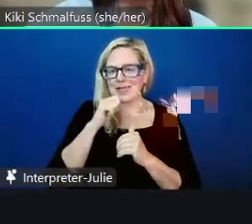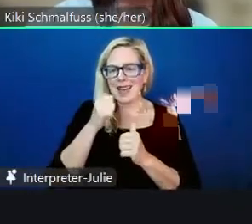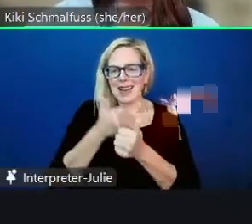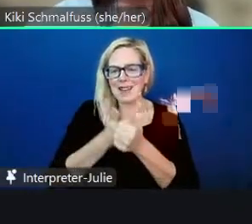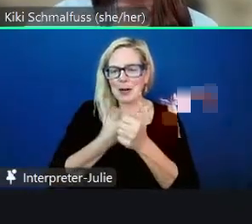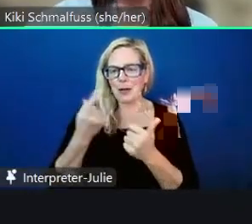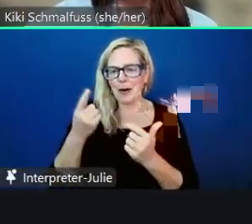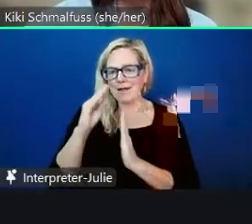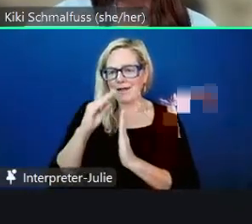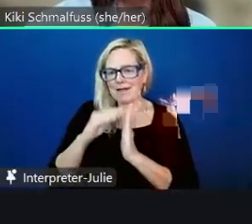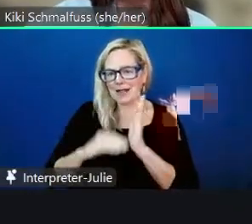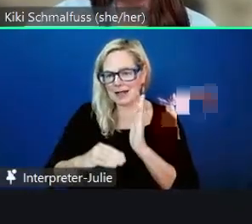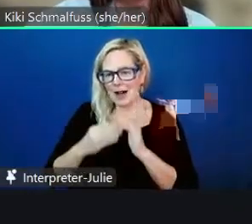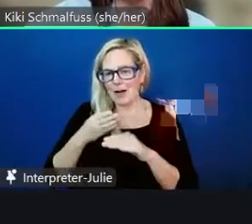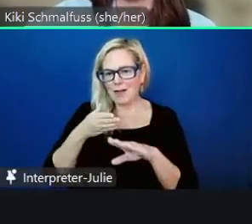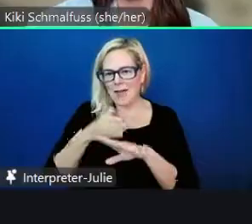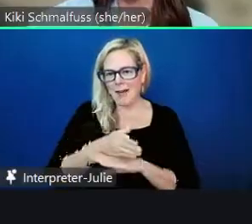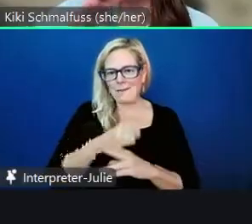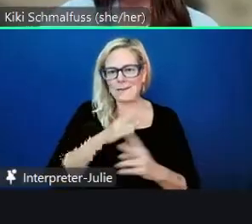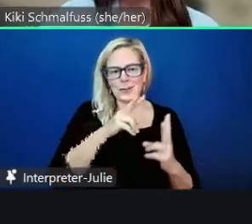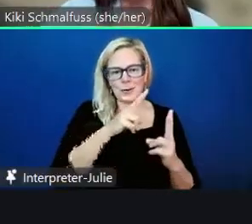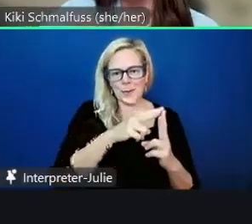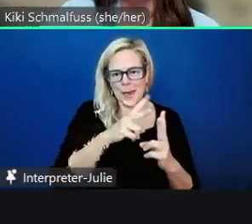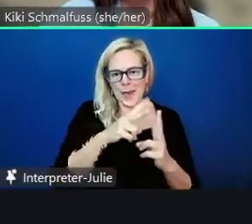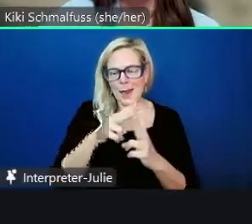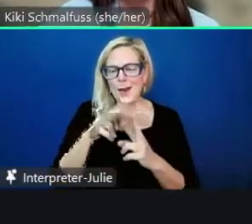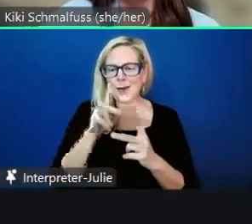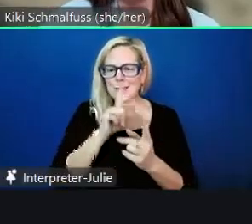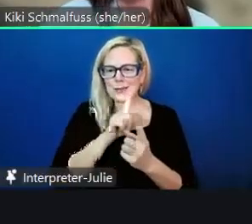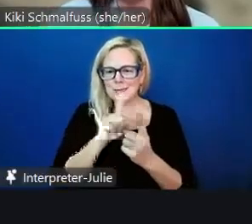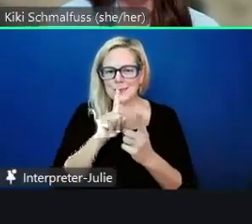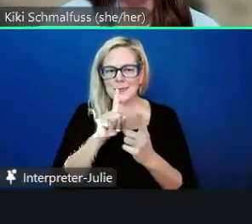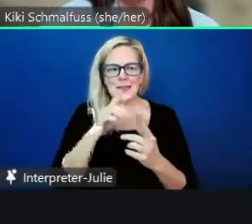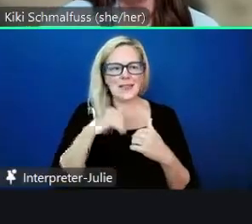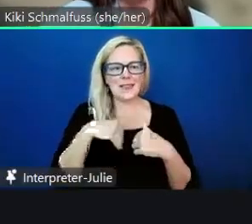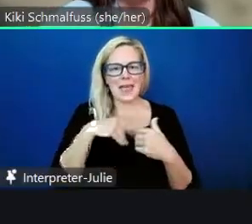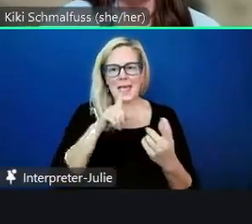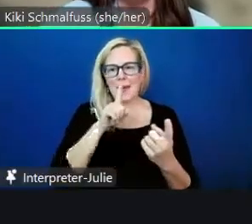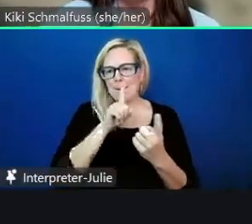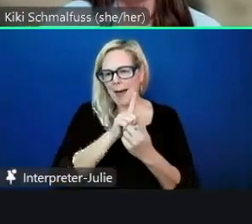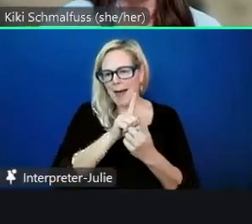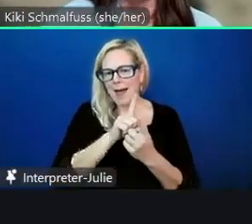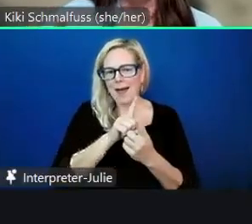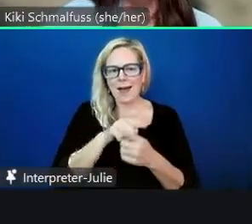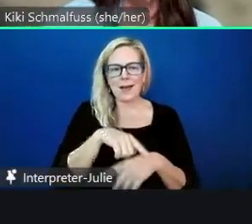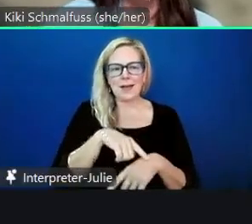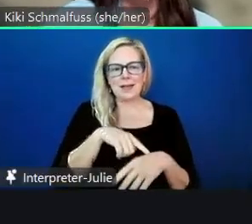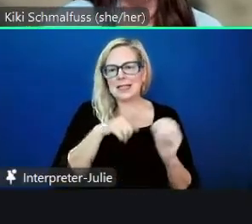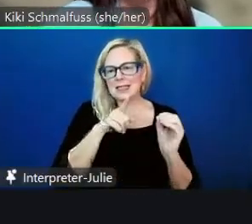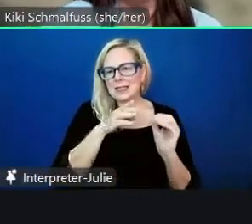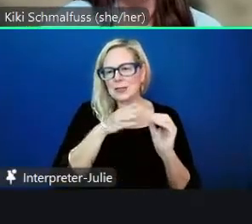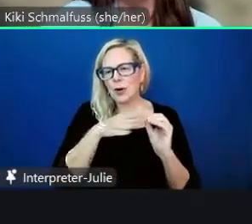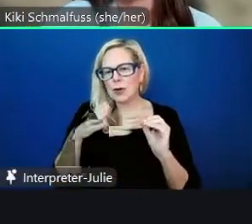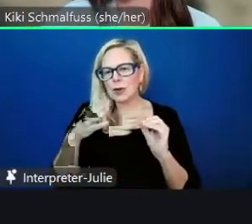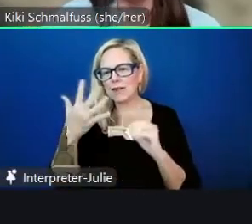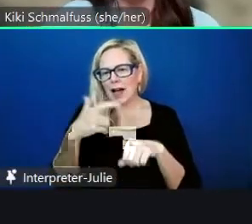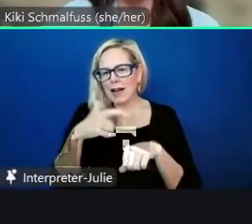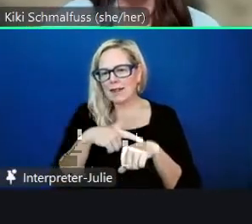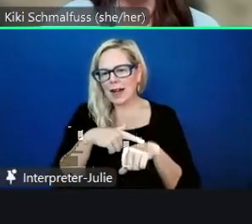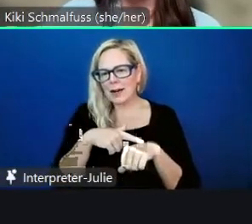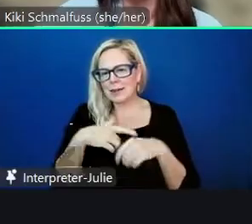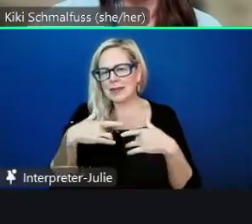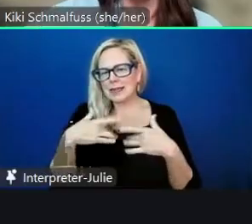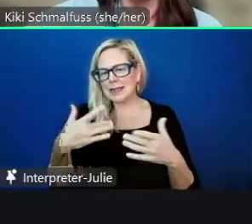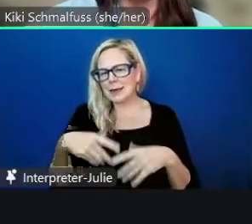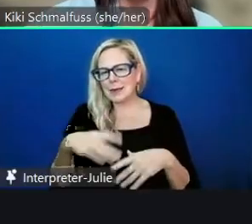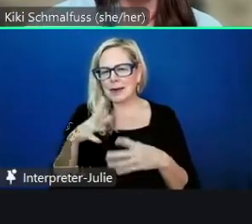meetup. But pairs indicated they met between 0 and 5 times, with most often being 2 meetups for the year, which was